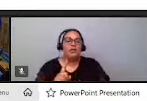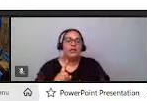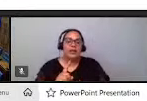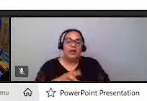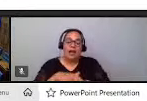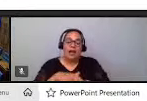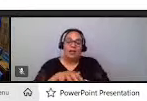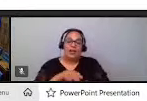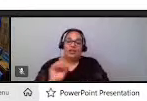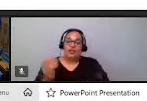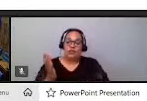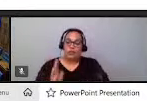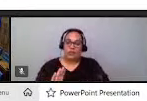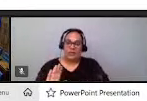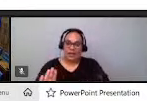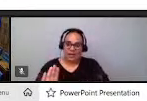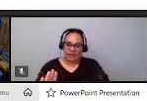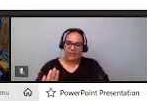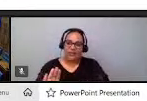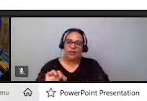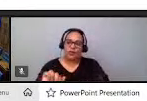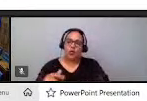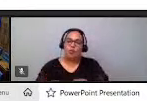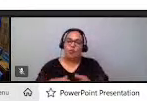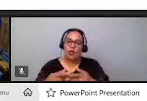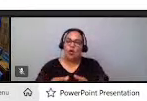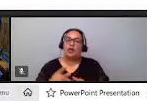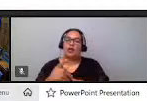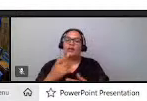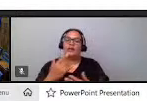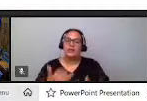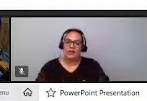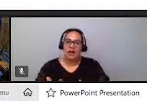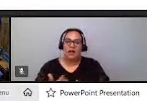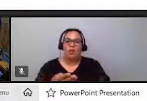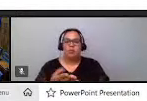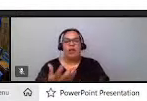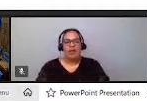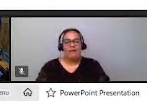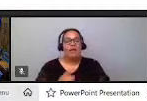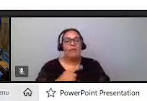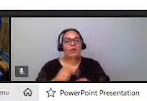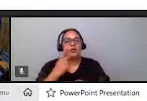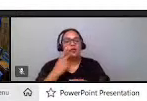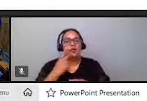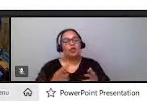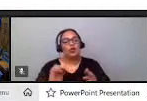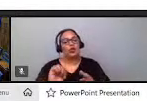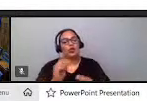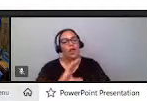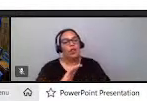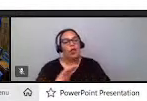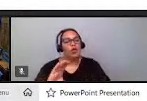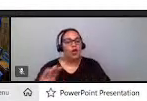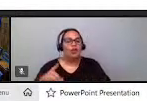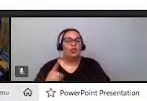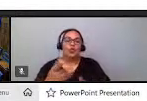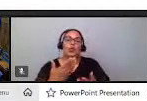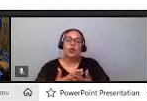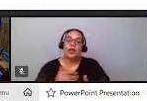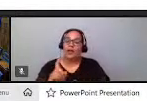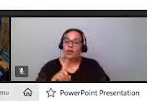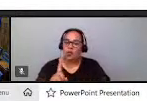agricultural side uh the products are seasonal so you'll find that the resources that are allocated you can